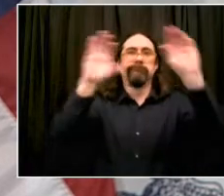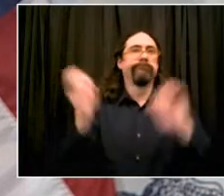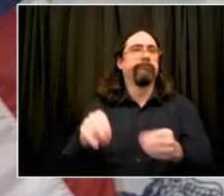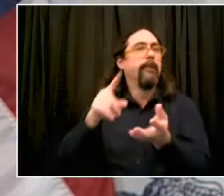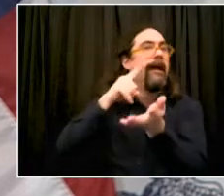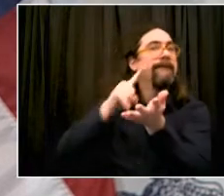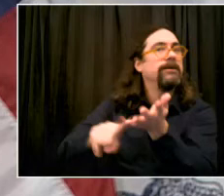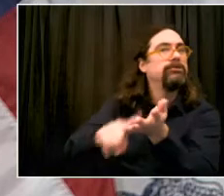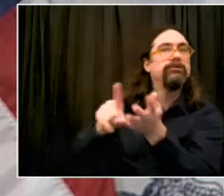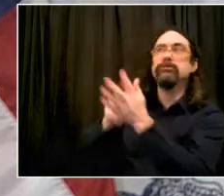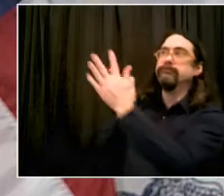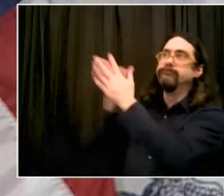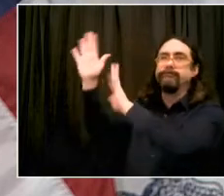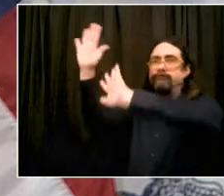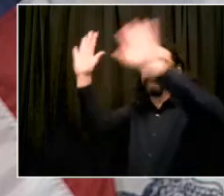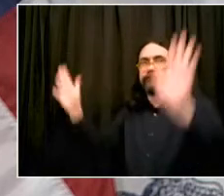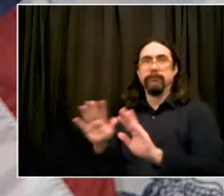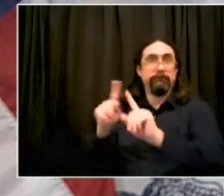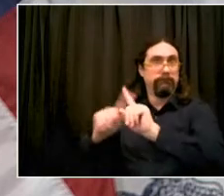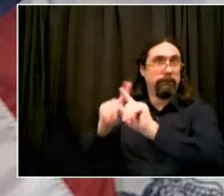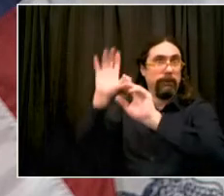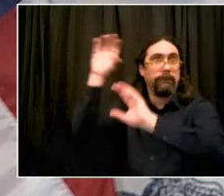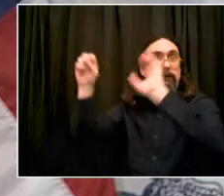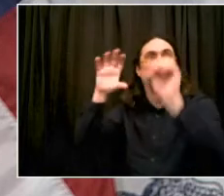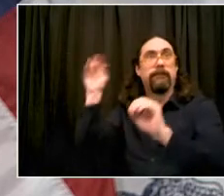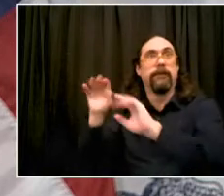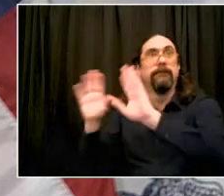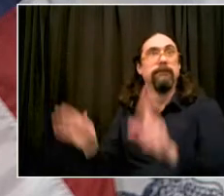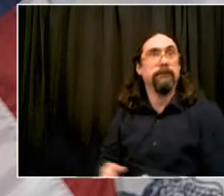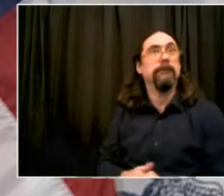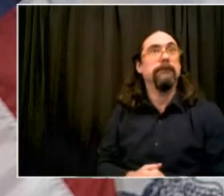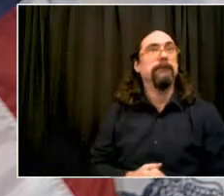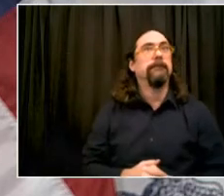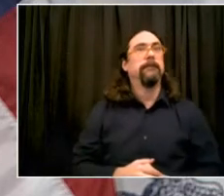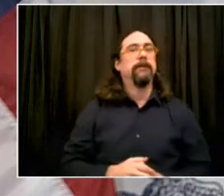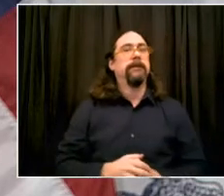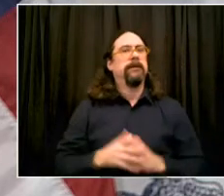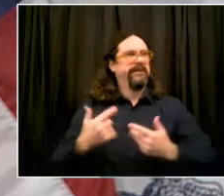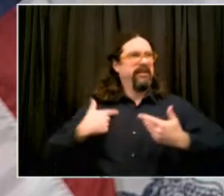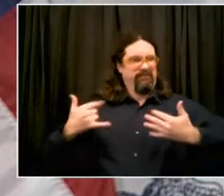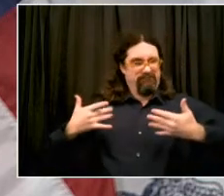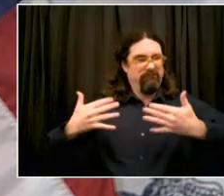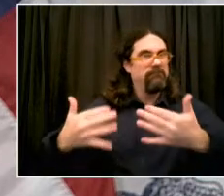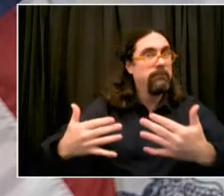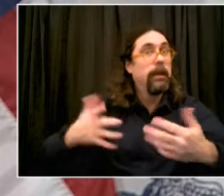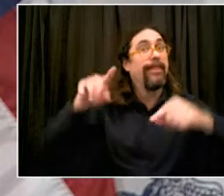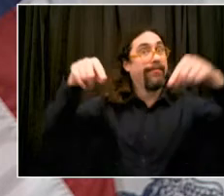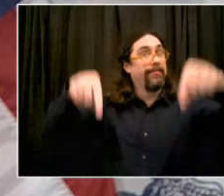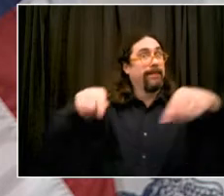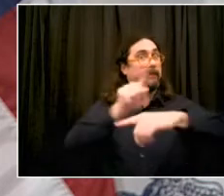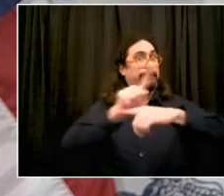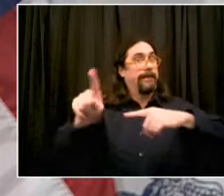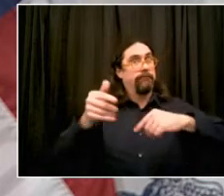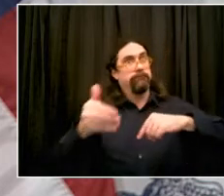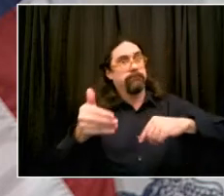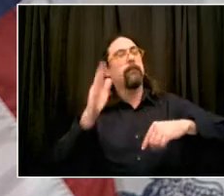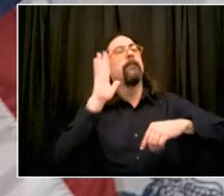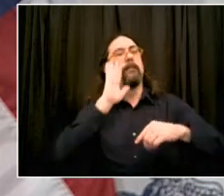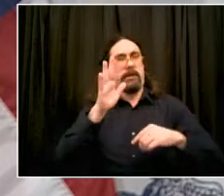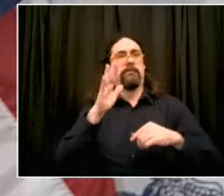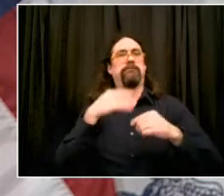really important in this case is when any kind of allocation is brought forward, it cannot just be sent back to